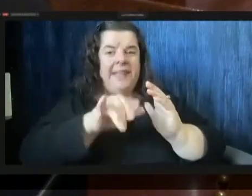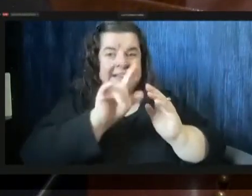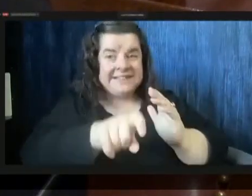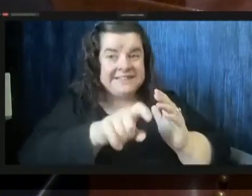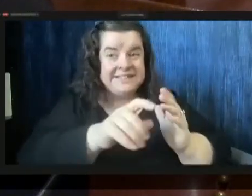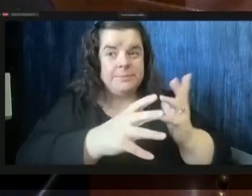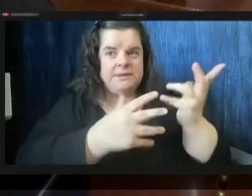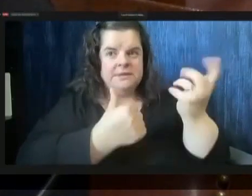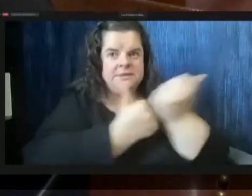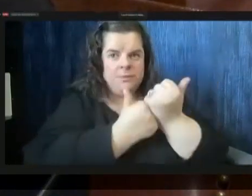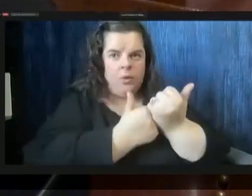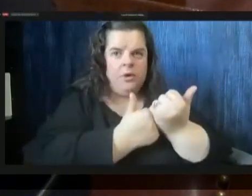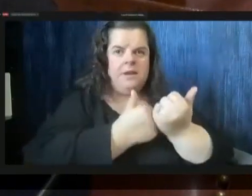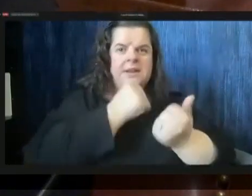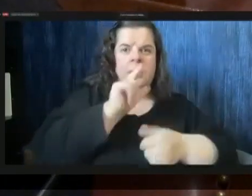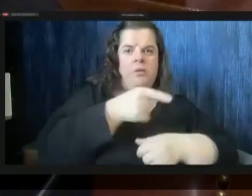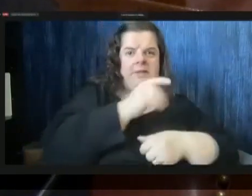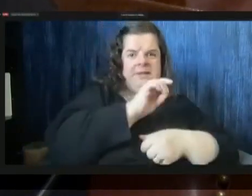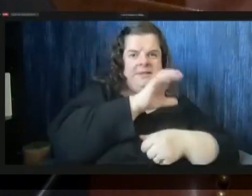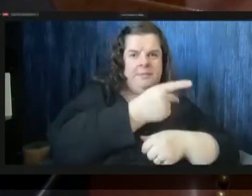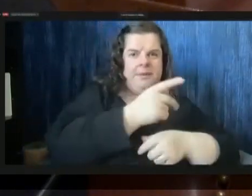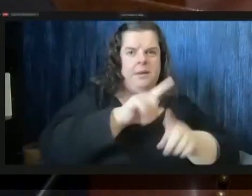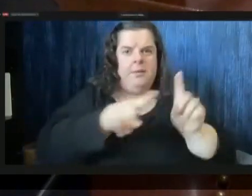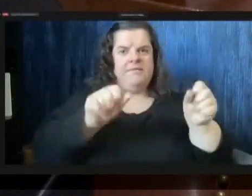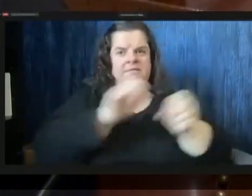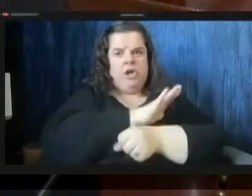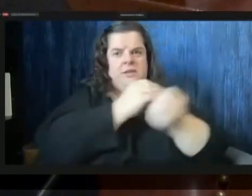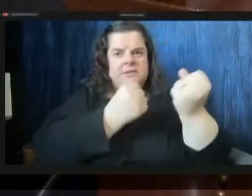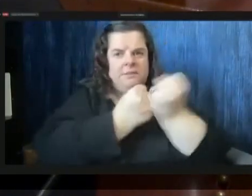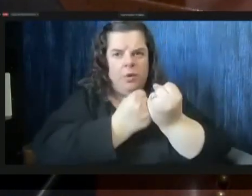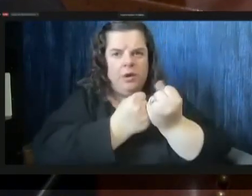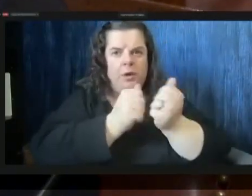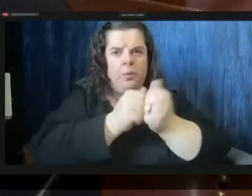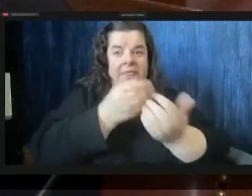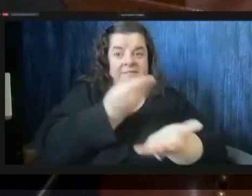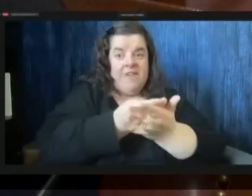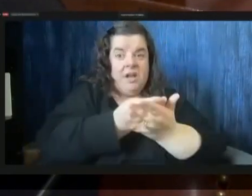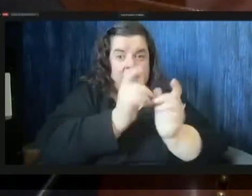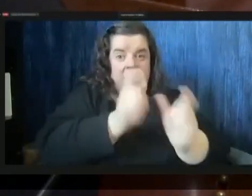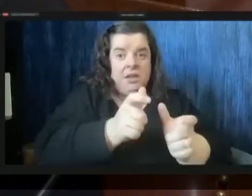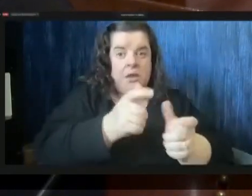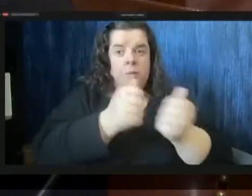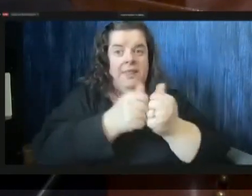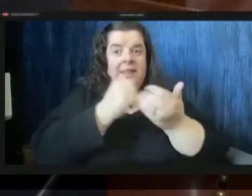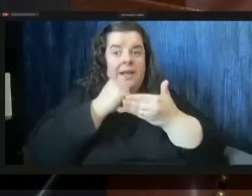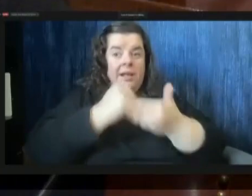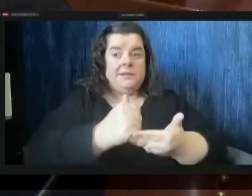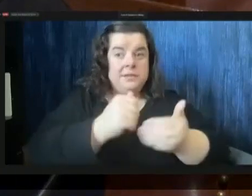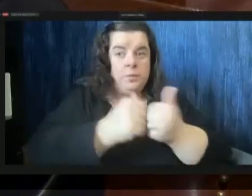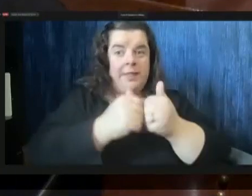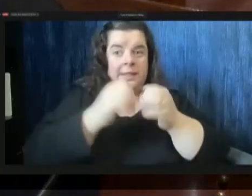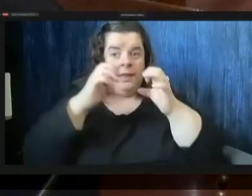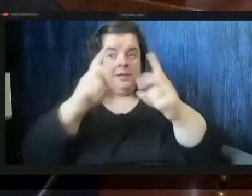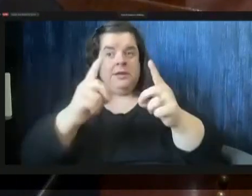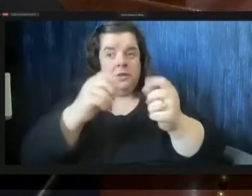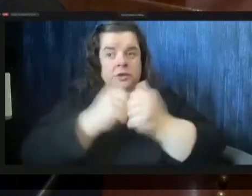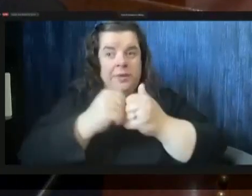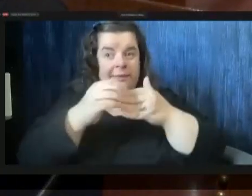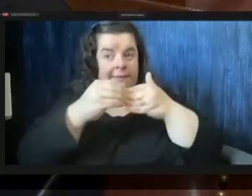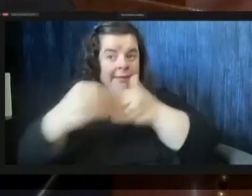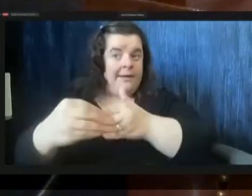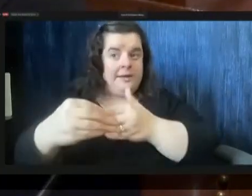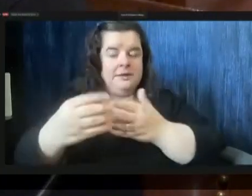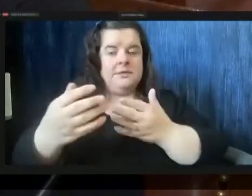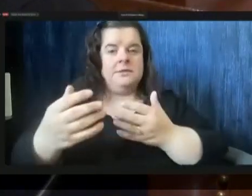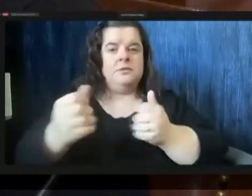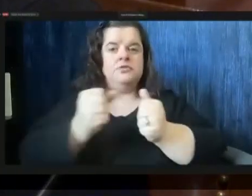only by DCP, but fully supported with funding, with assistance, with education, with guidance, so that folks